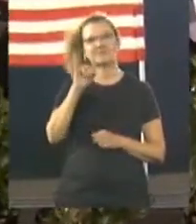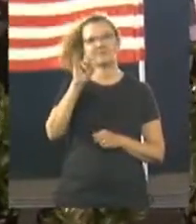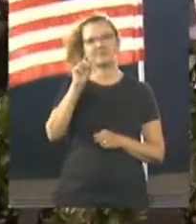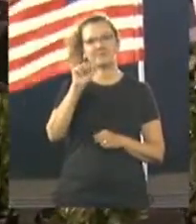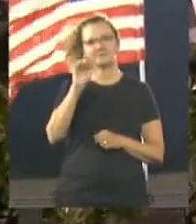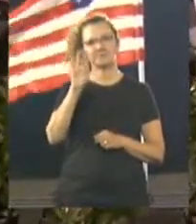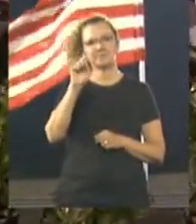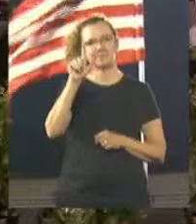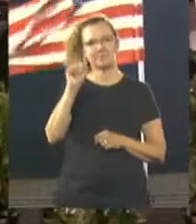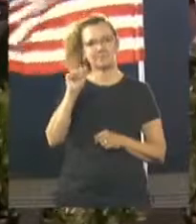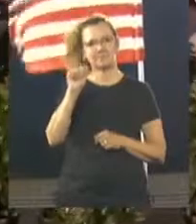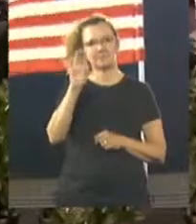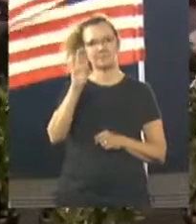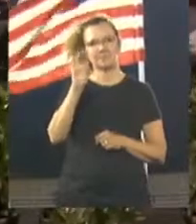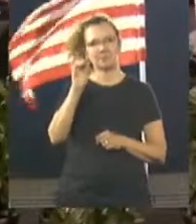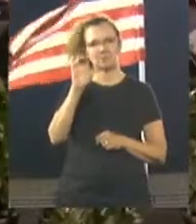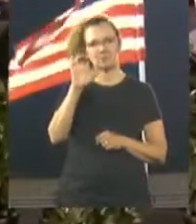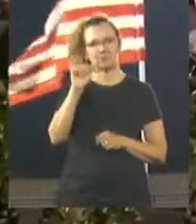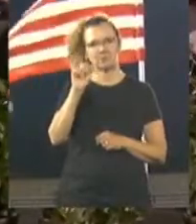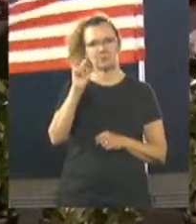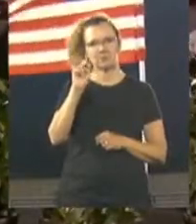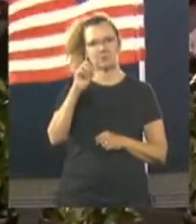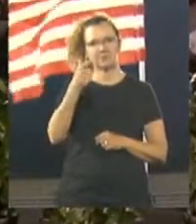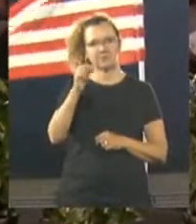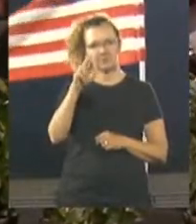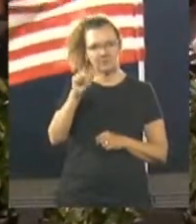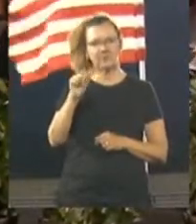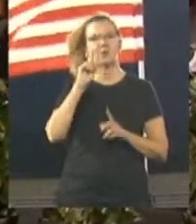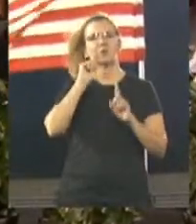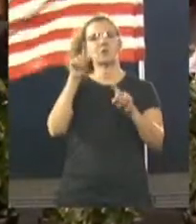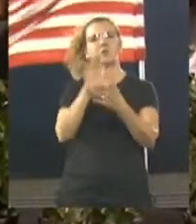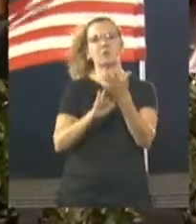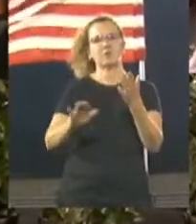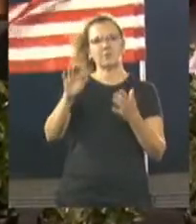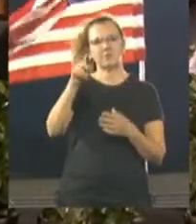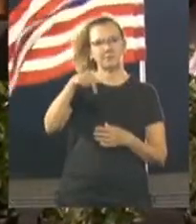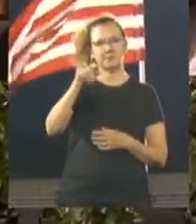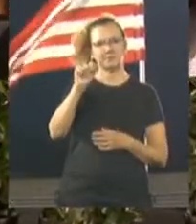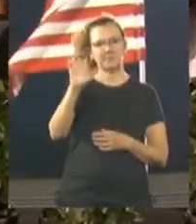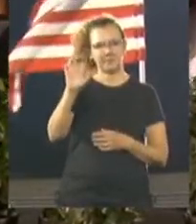Isabella D. Bocanegra will be attending Palo Alto College.